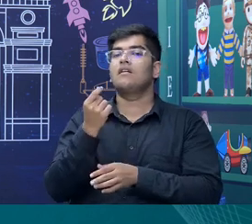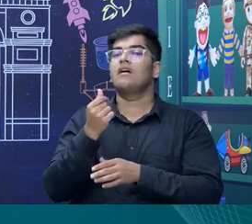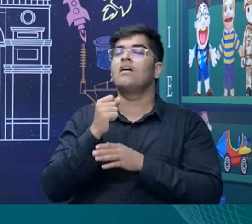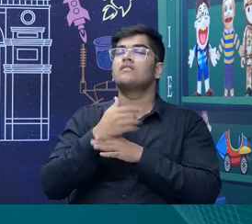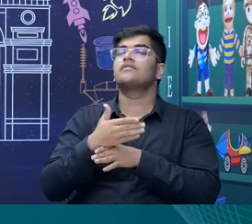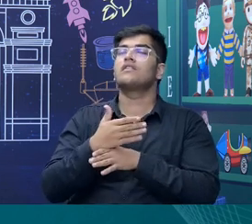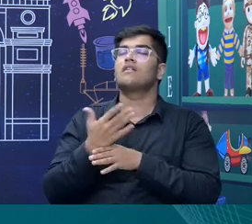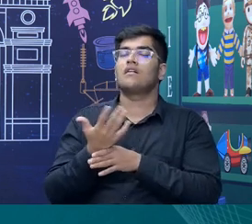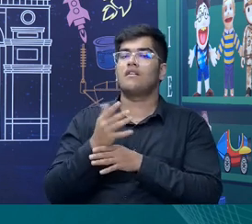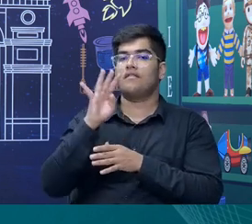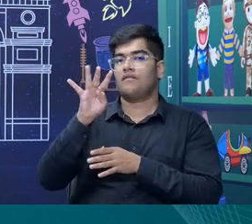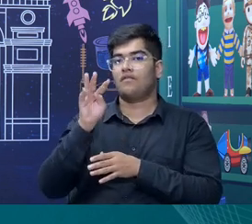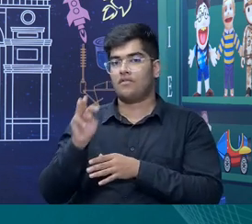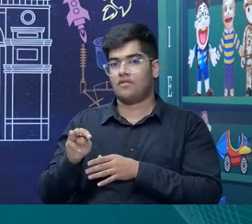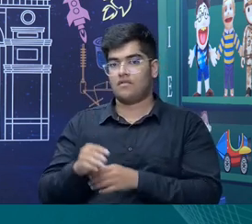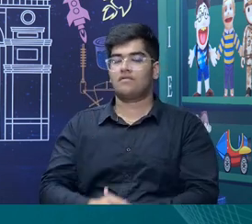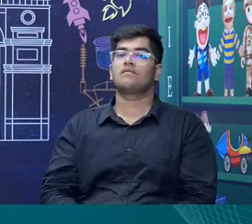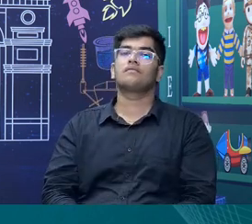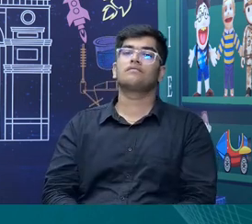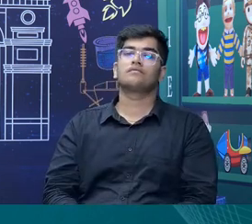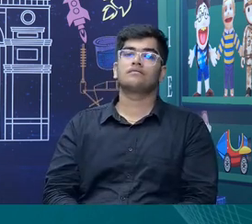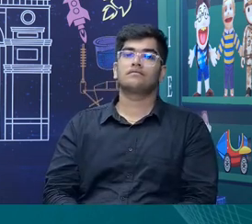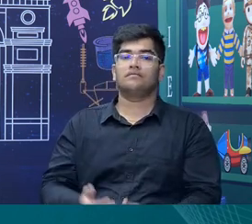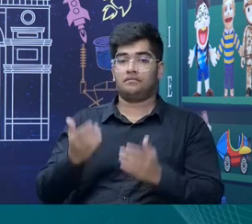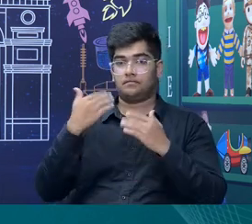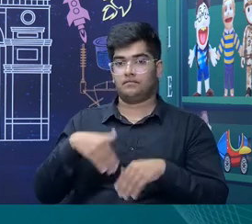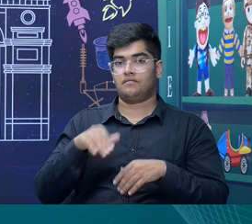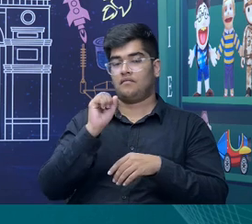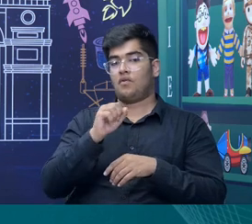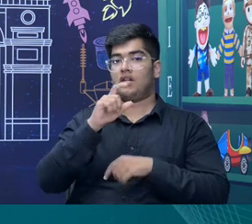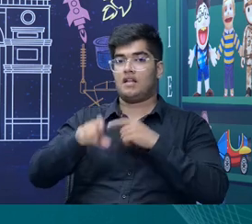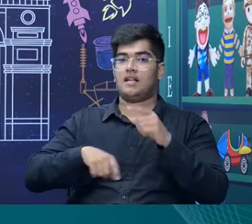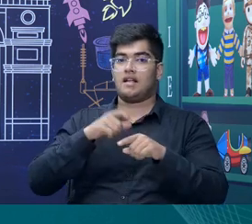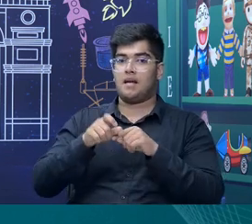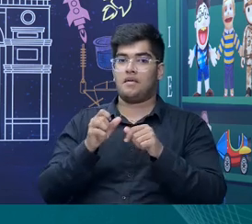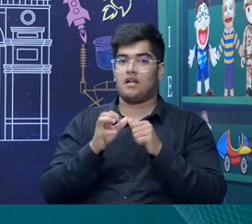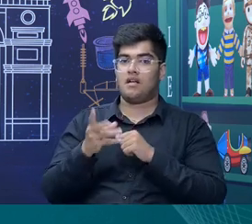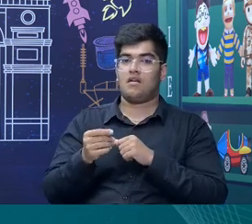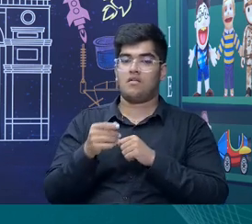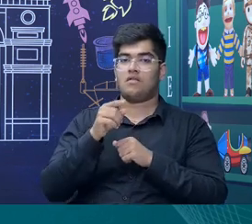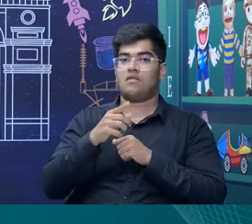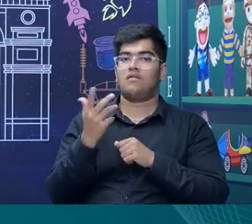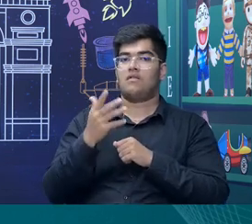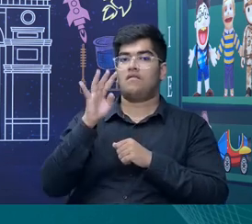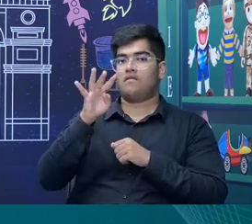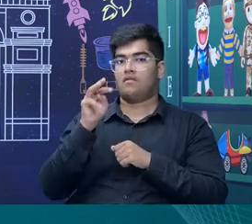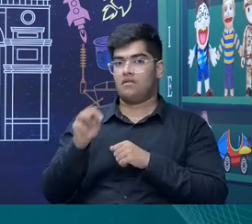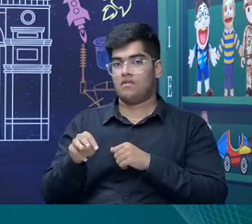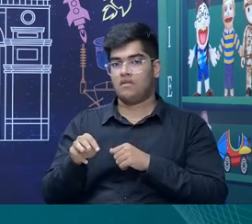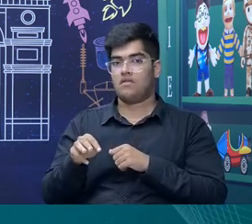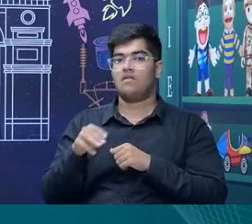share of General Reserve is four thousand and his share of Goodwill is 8 000.